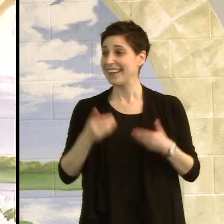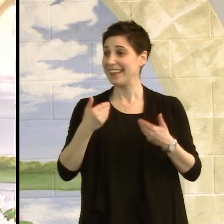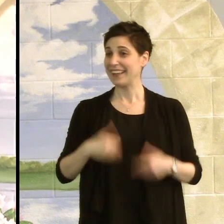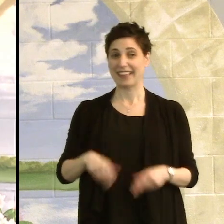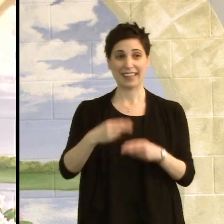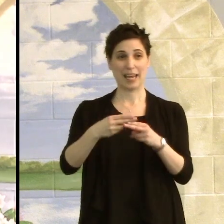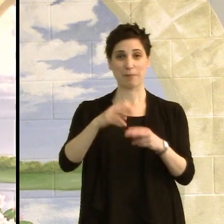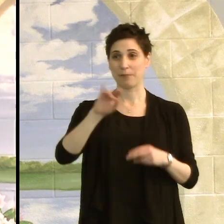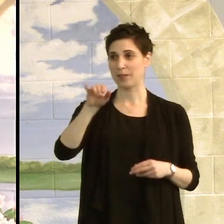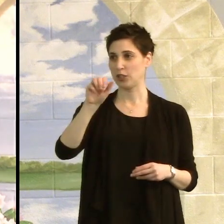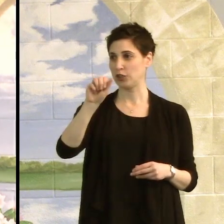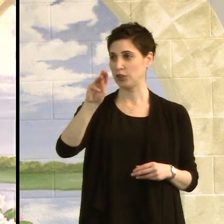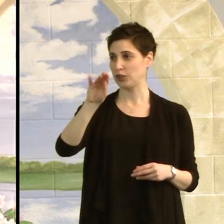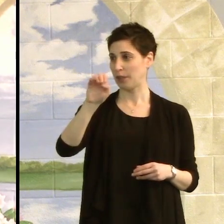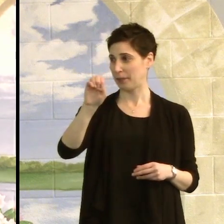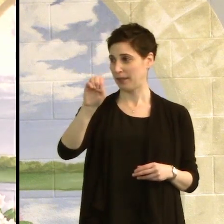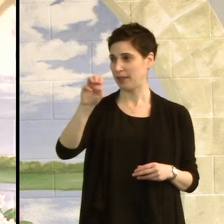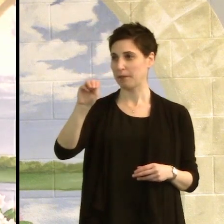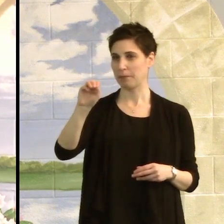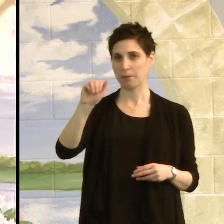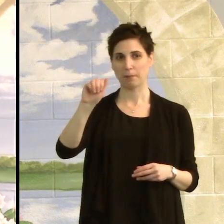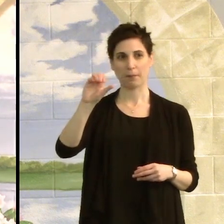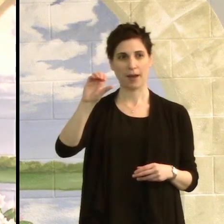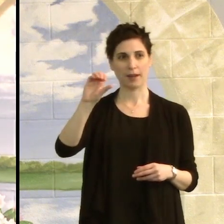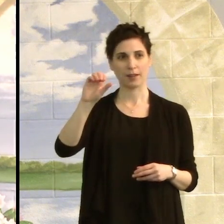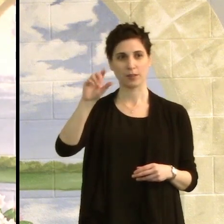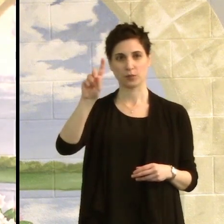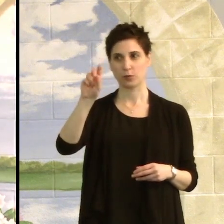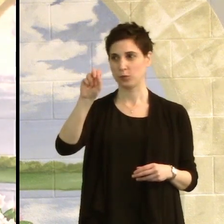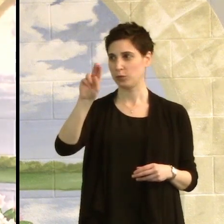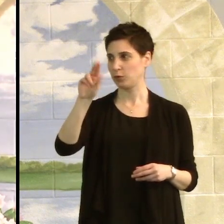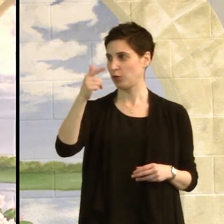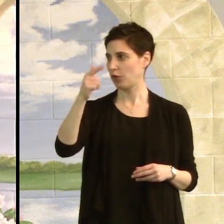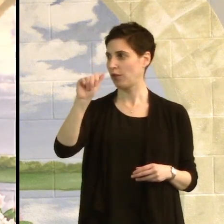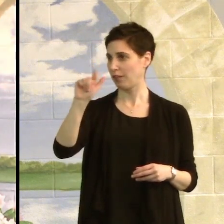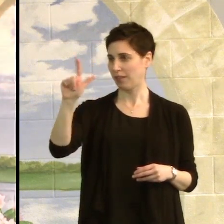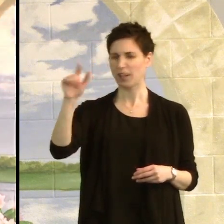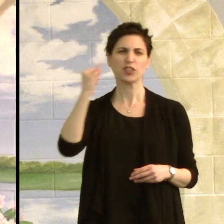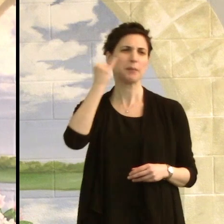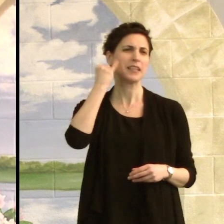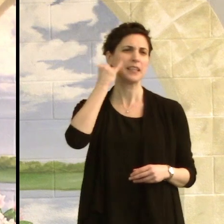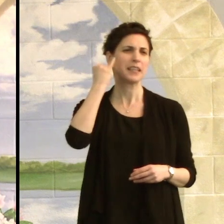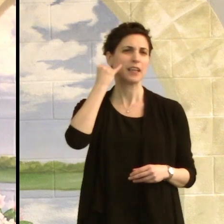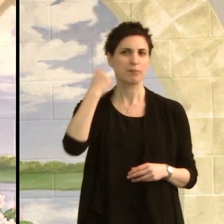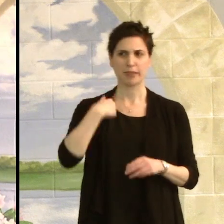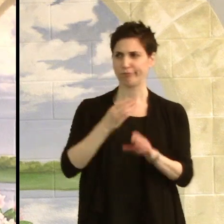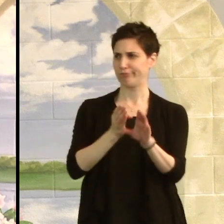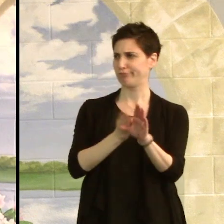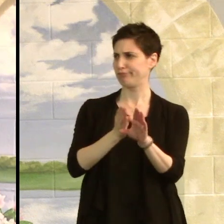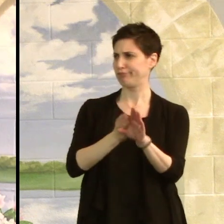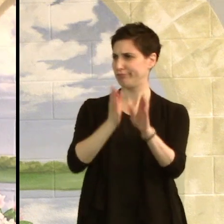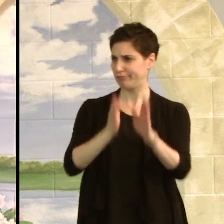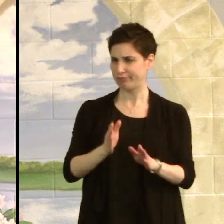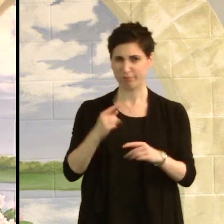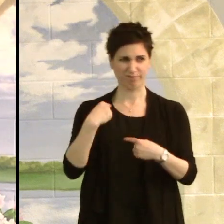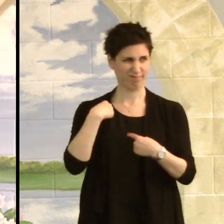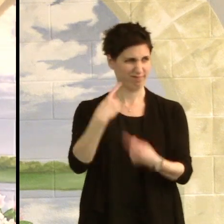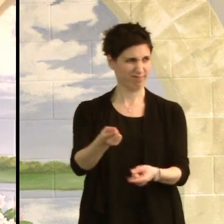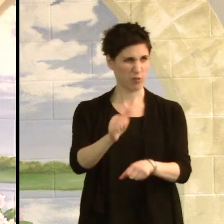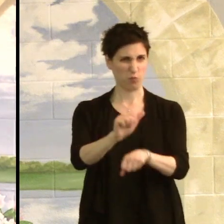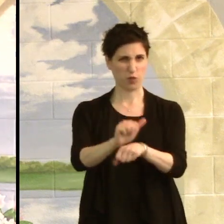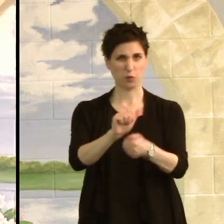My name is Jamie McDougall, and I'm a psychologist who's been working with deaf people for over 40